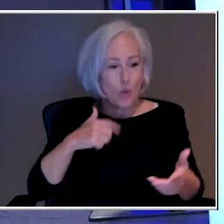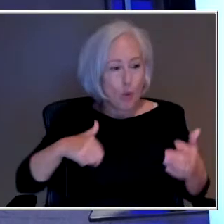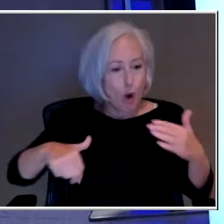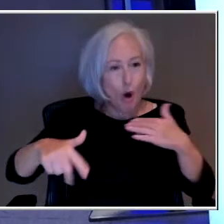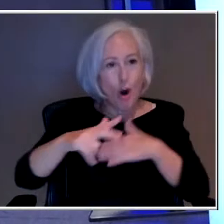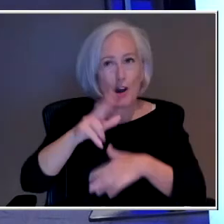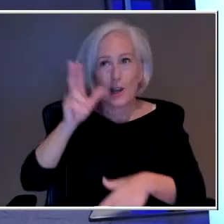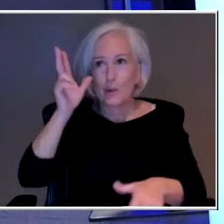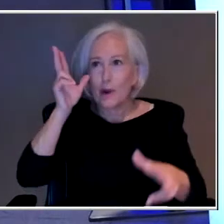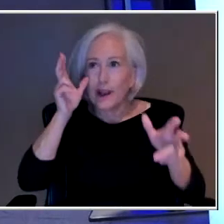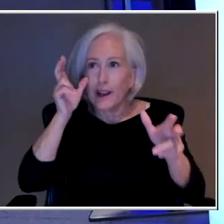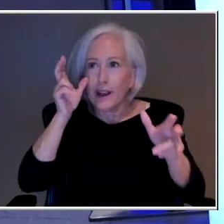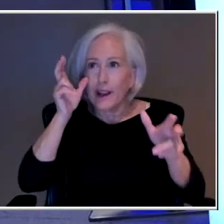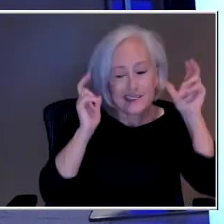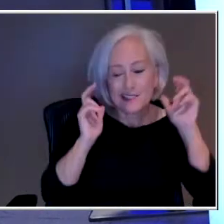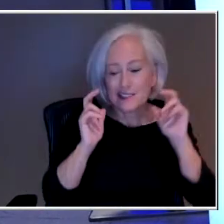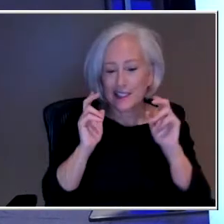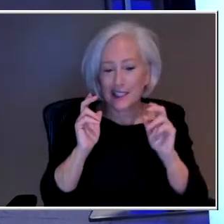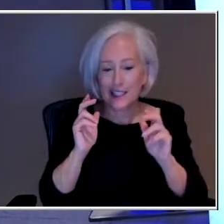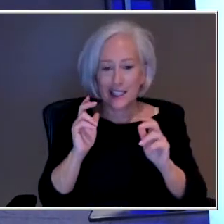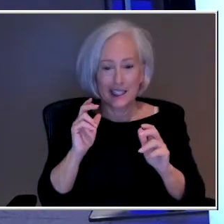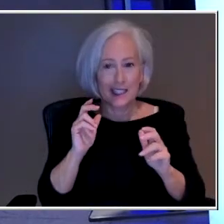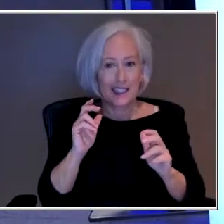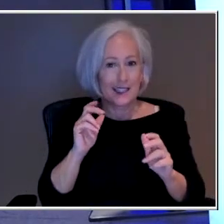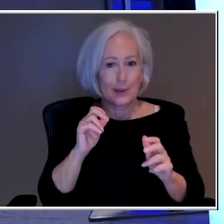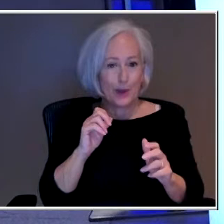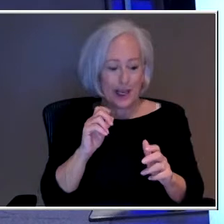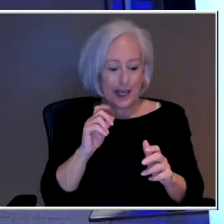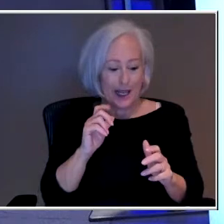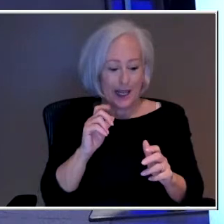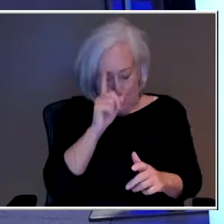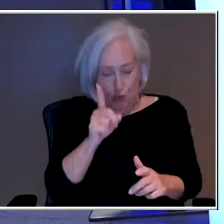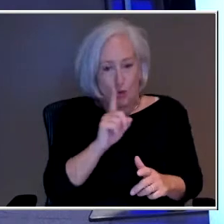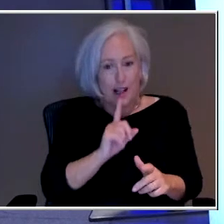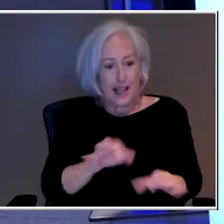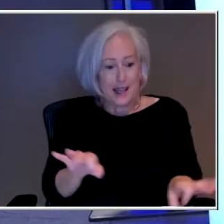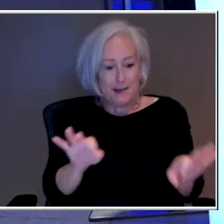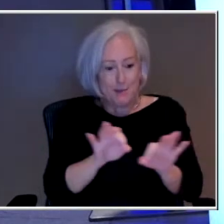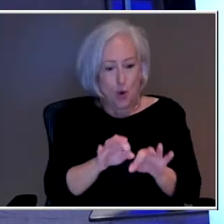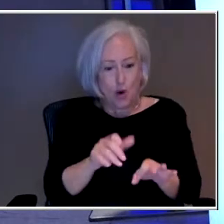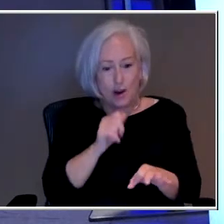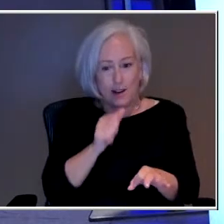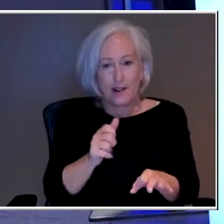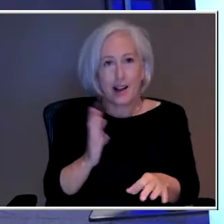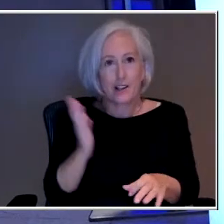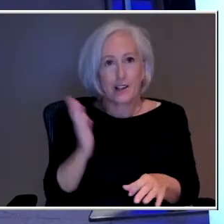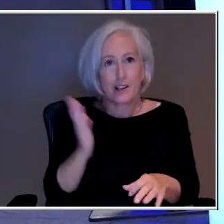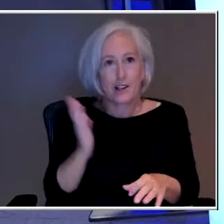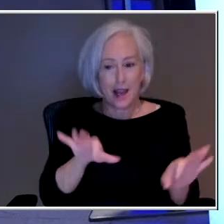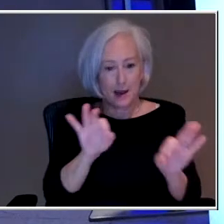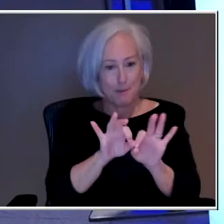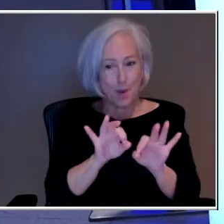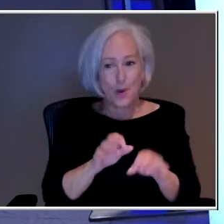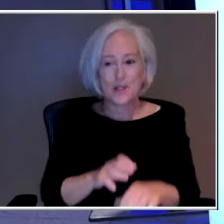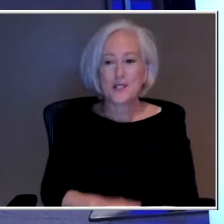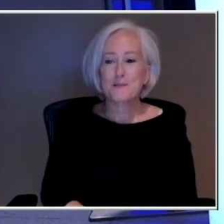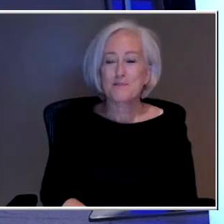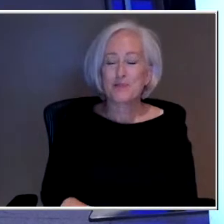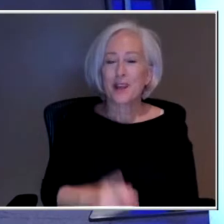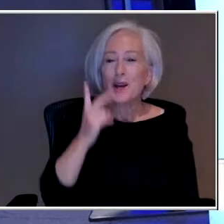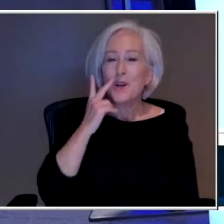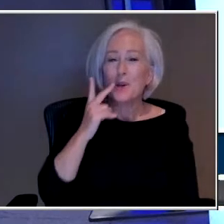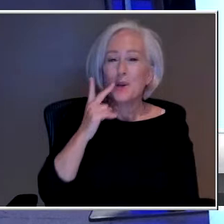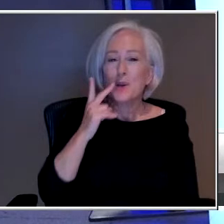not to take something so important for granted. If you want to read more about the work that these two do and their team, we're going to put a QR code here on your